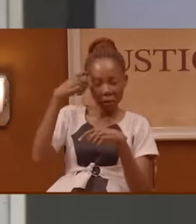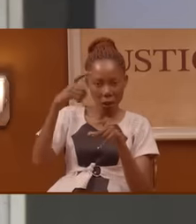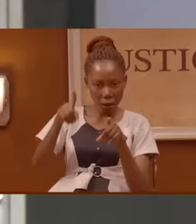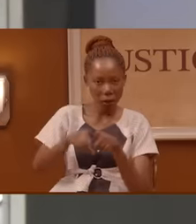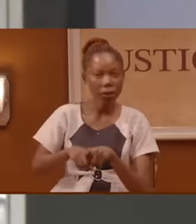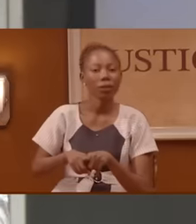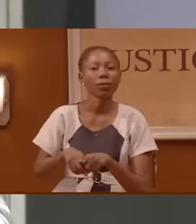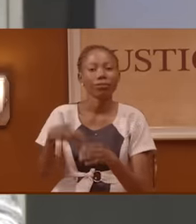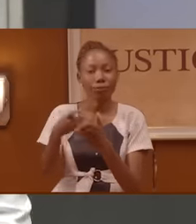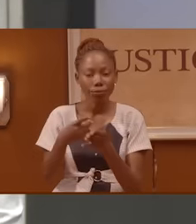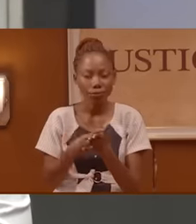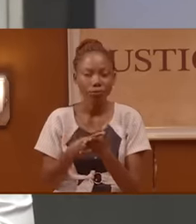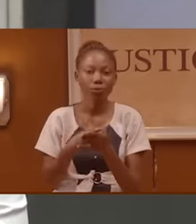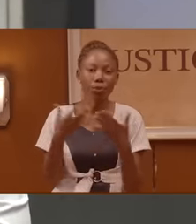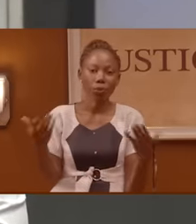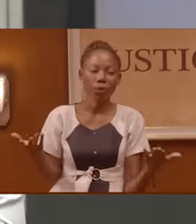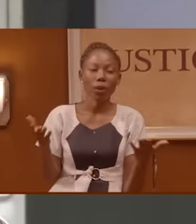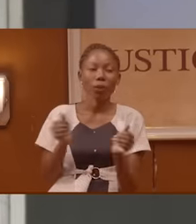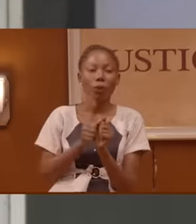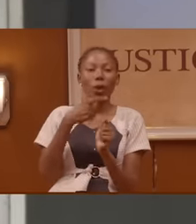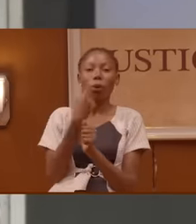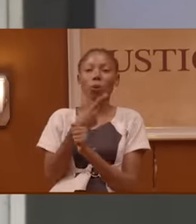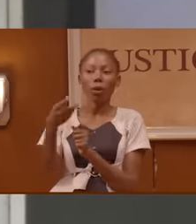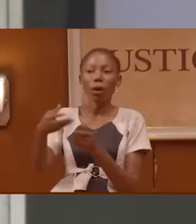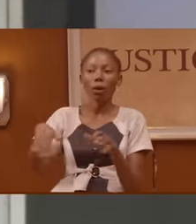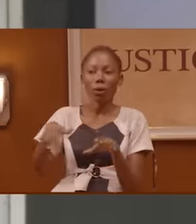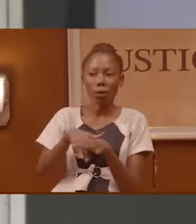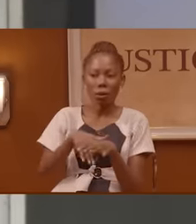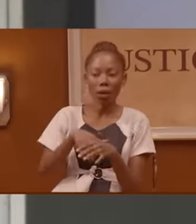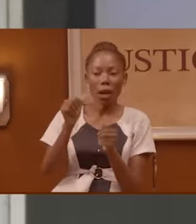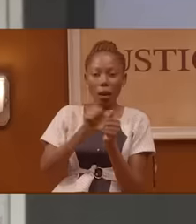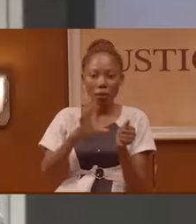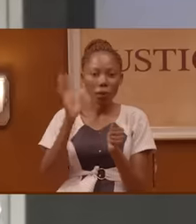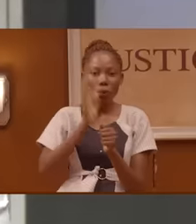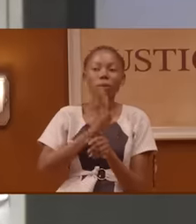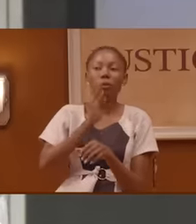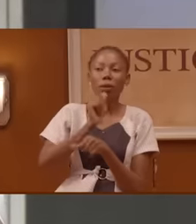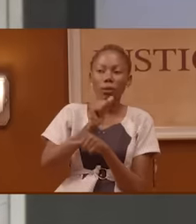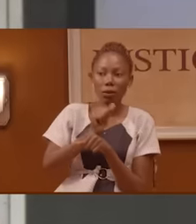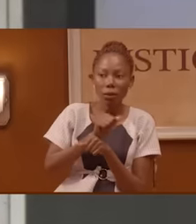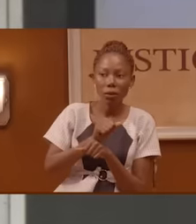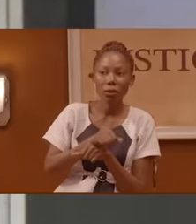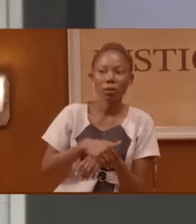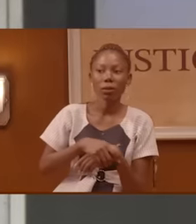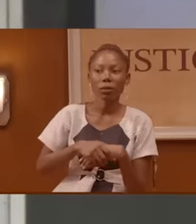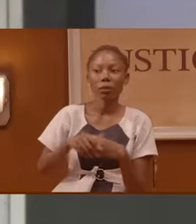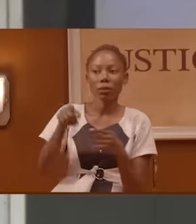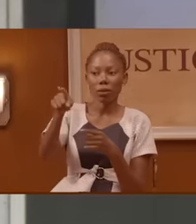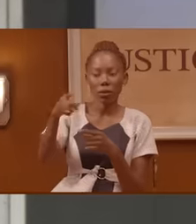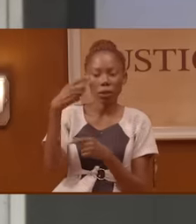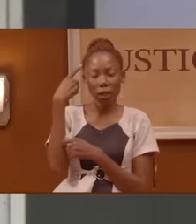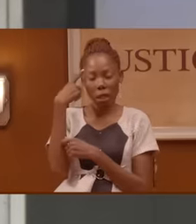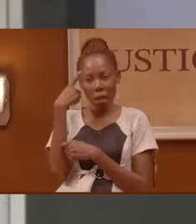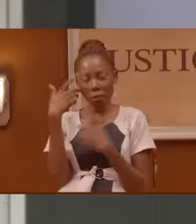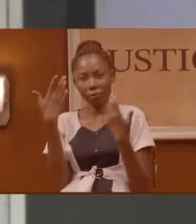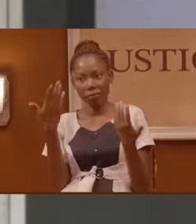talked about it with the lady that he married and everything's going to go smoothly, everything's going to be fine. And well, myself, I thought to